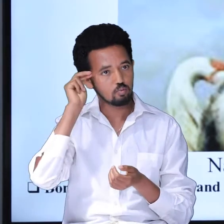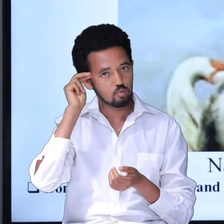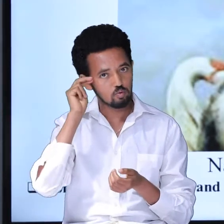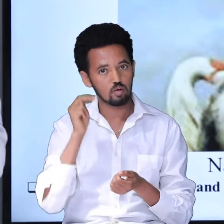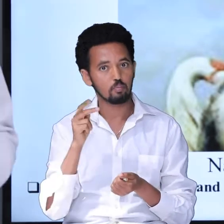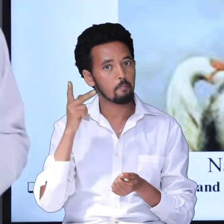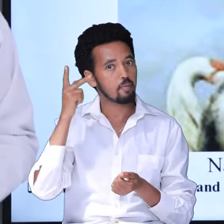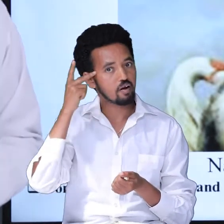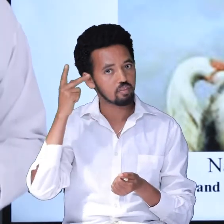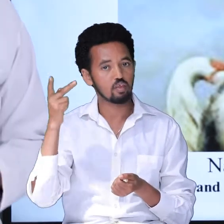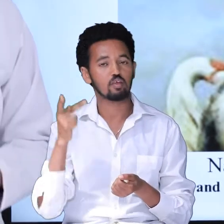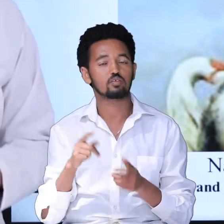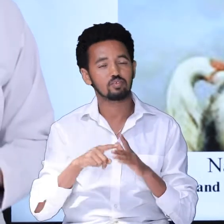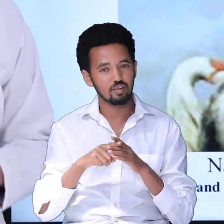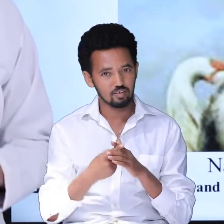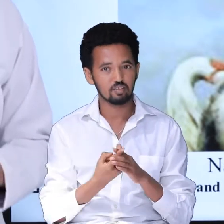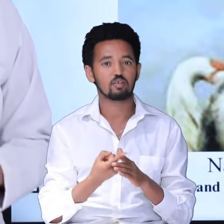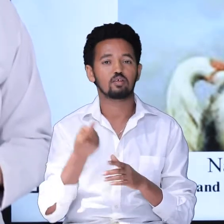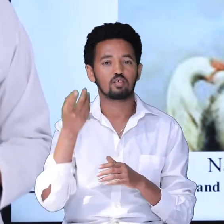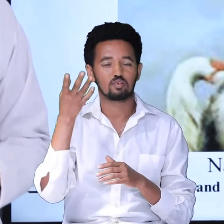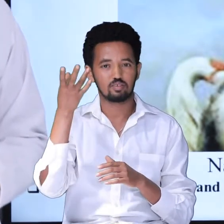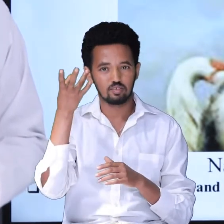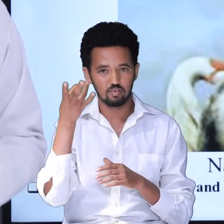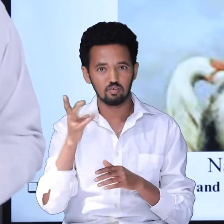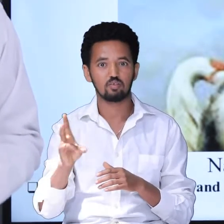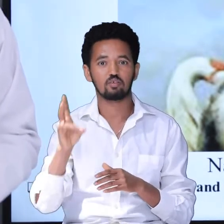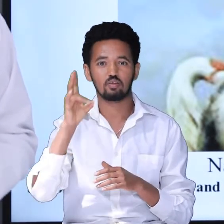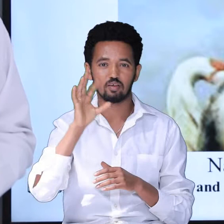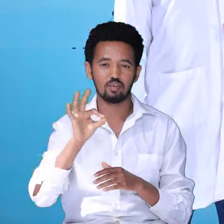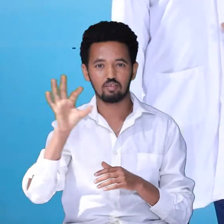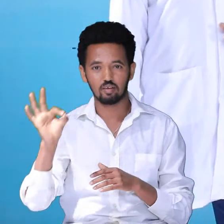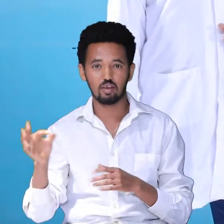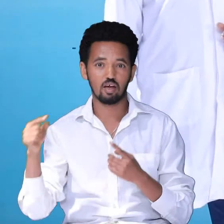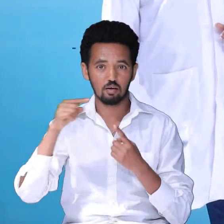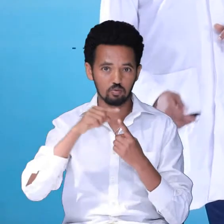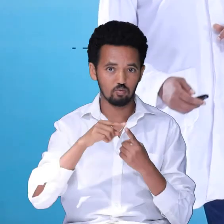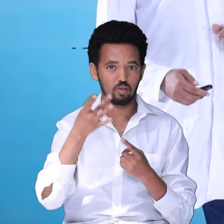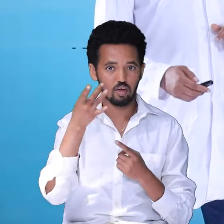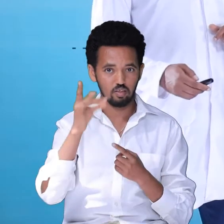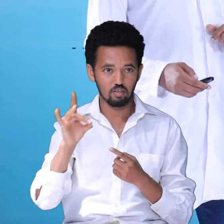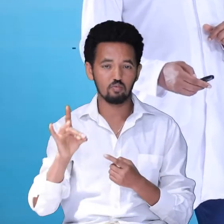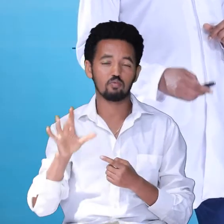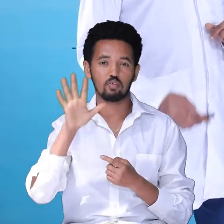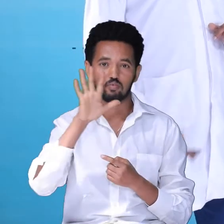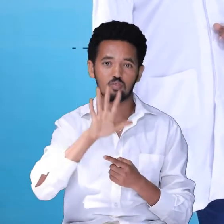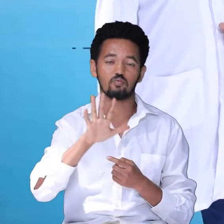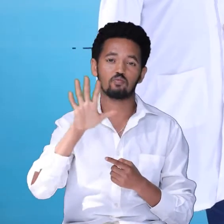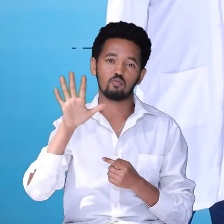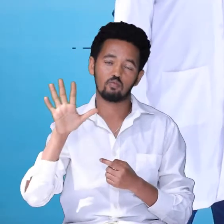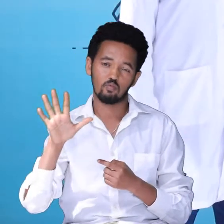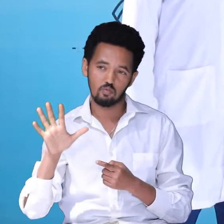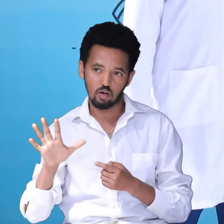Bonaparte, starting from 1799 up to 1855, he